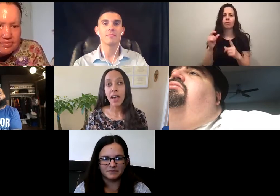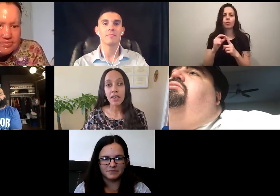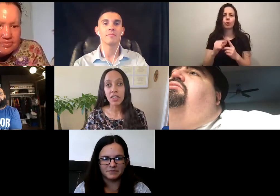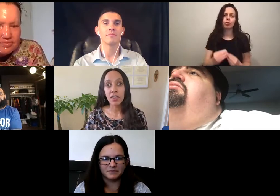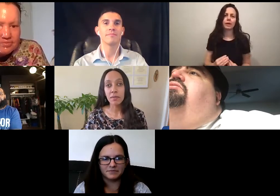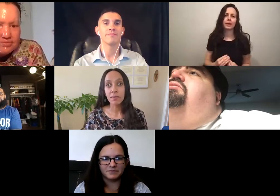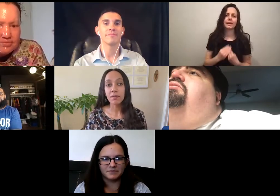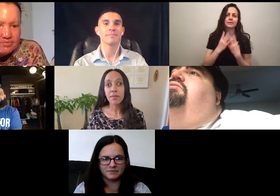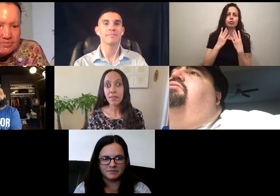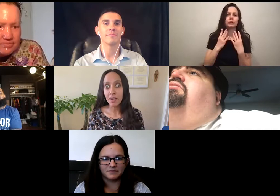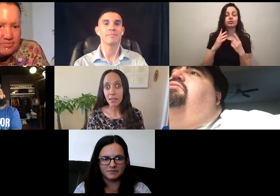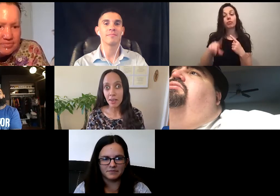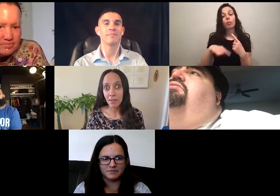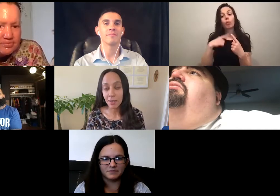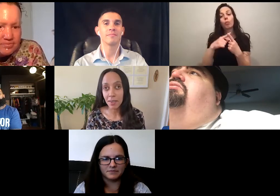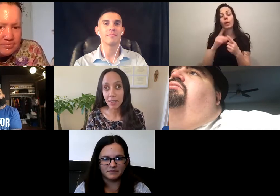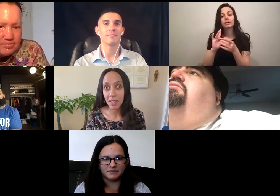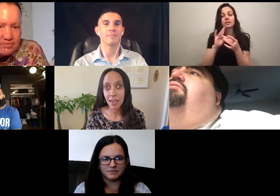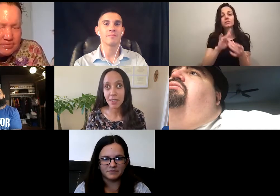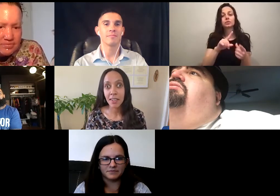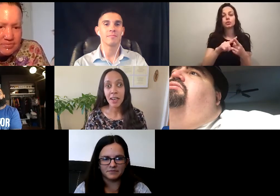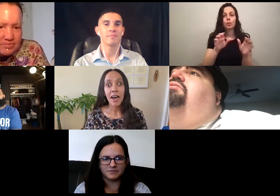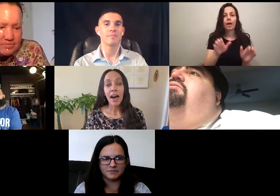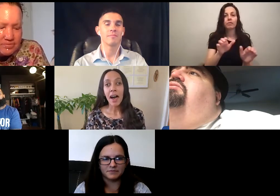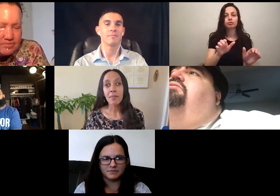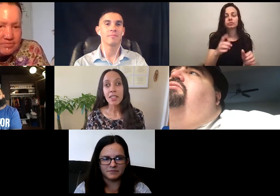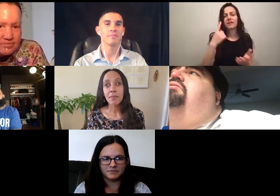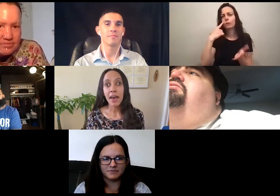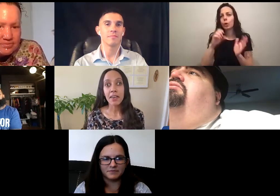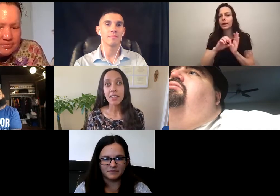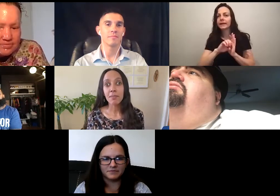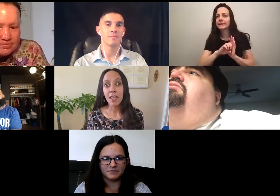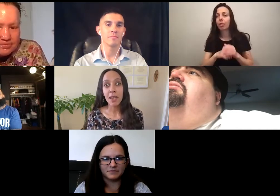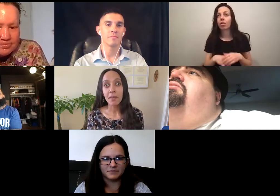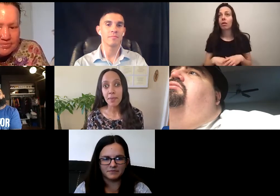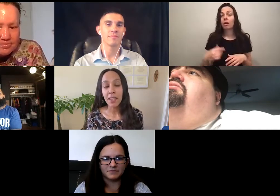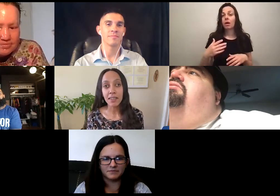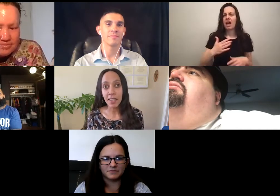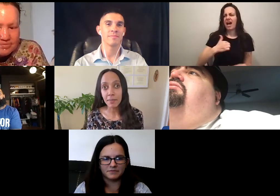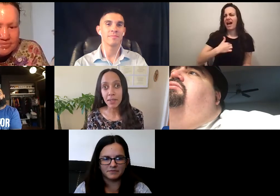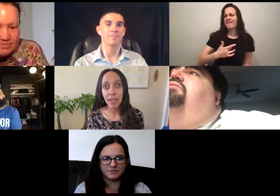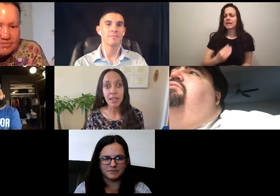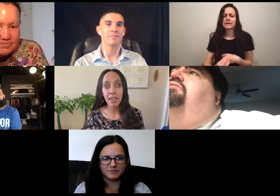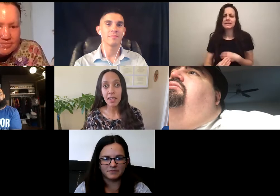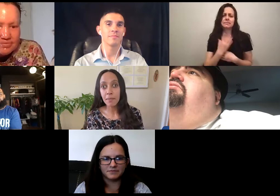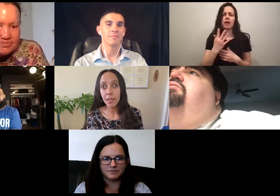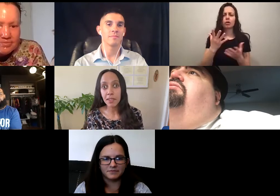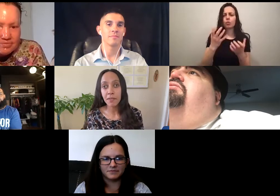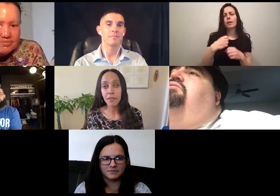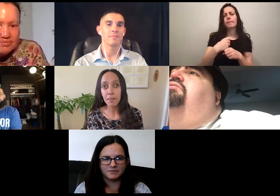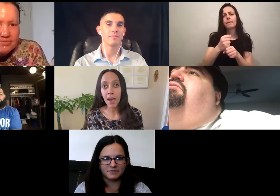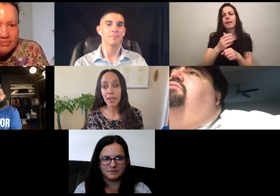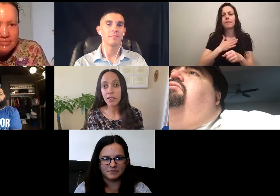to action. So if someone says, I'm inspired to make my book accessible in an